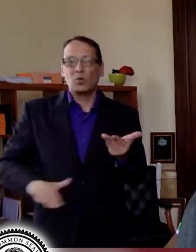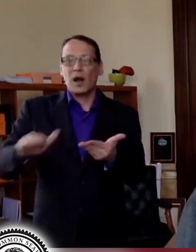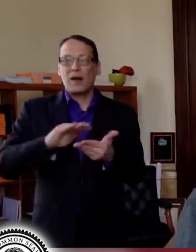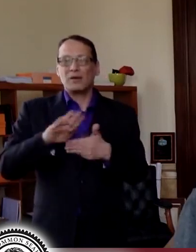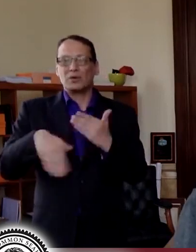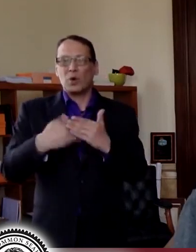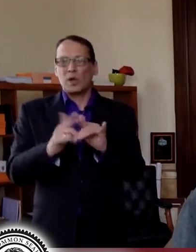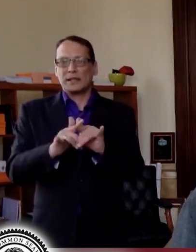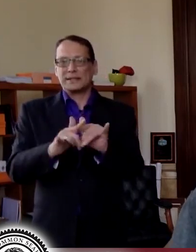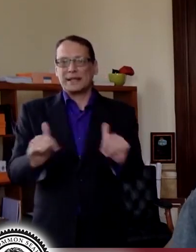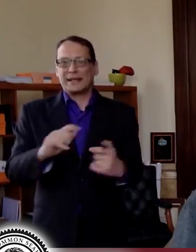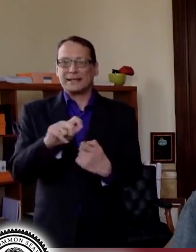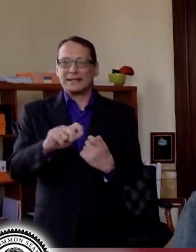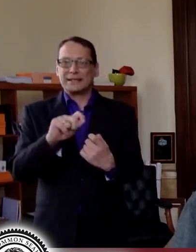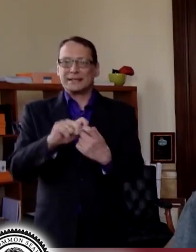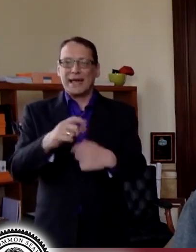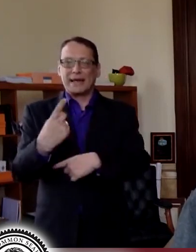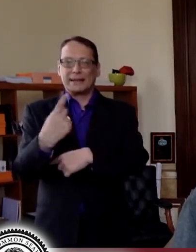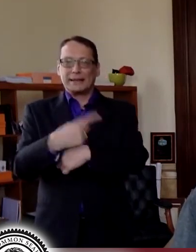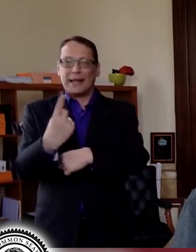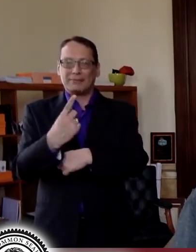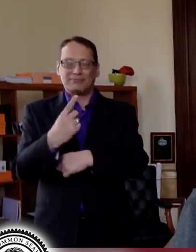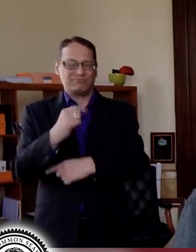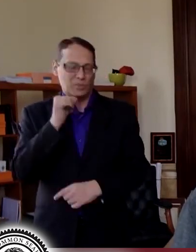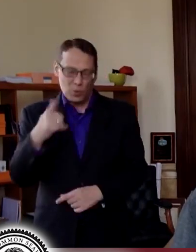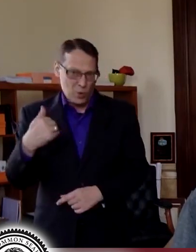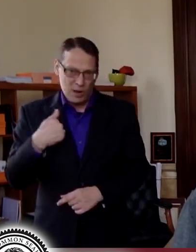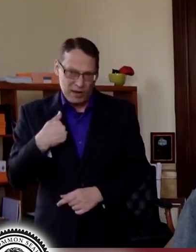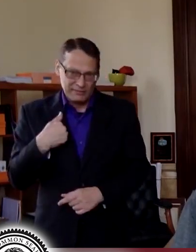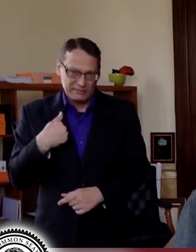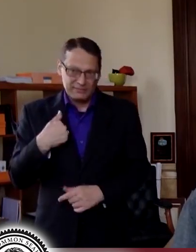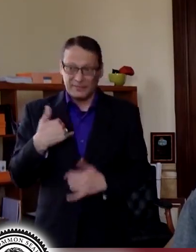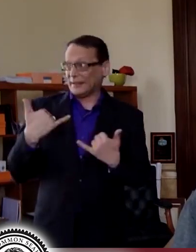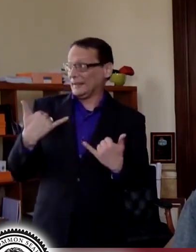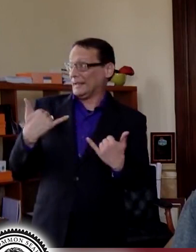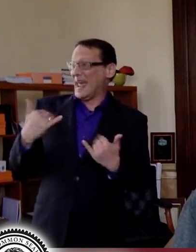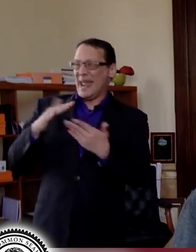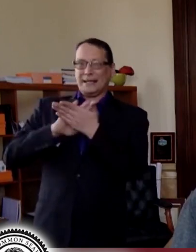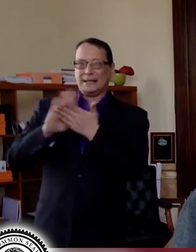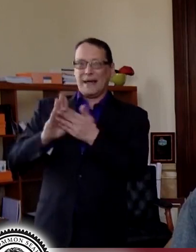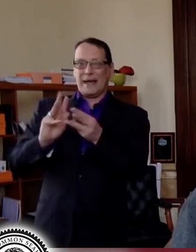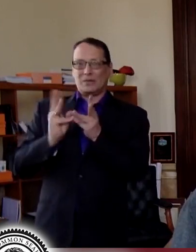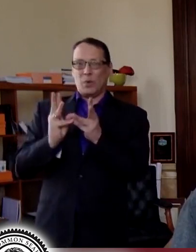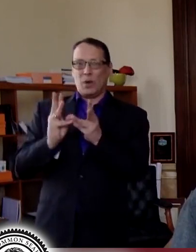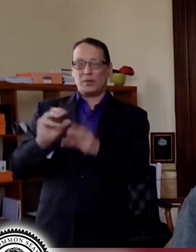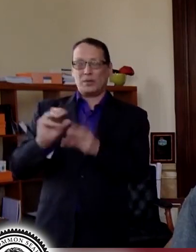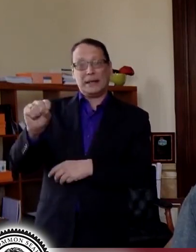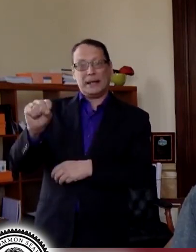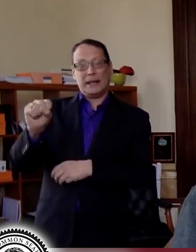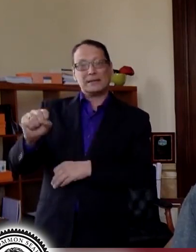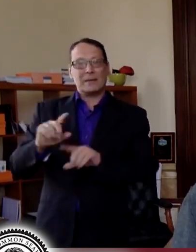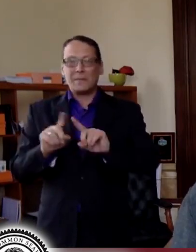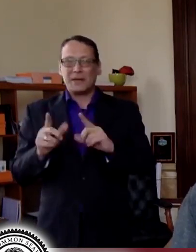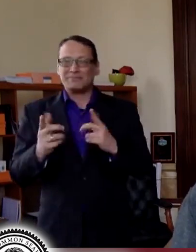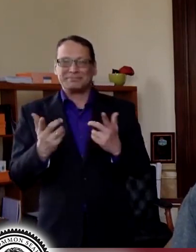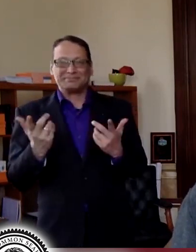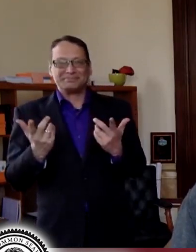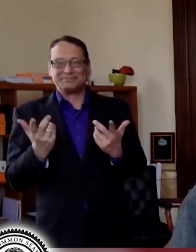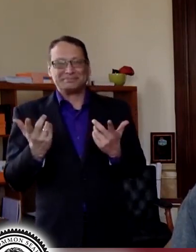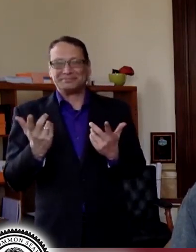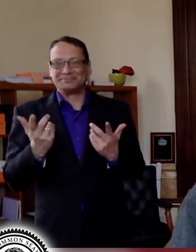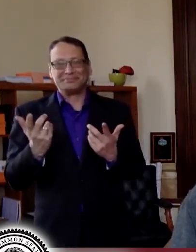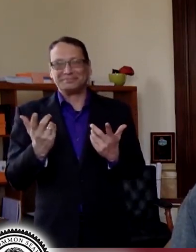So I don't have a date for that. I'm sorry. It's nice weather for tennis for you tennis players, but